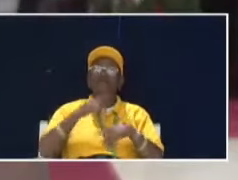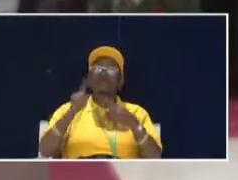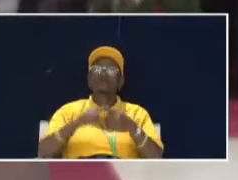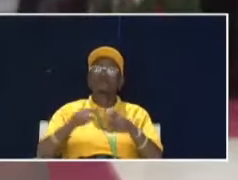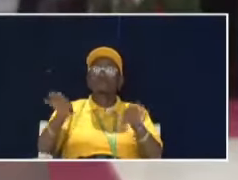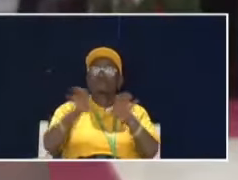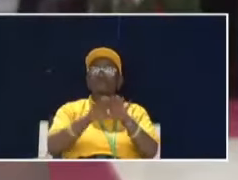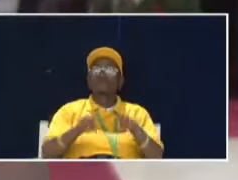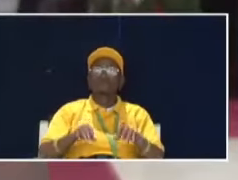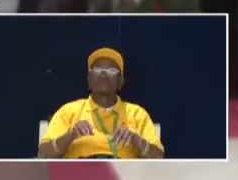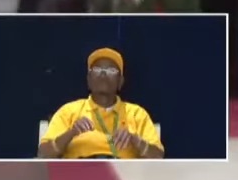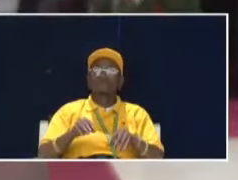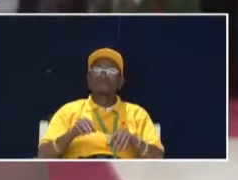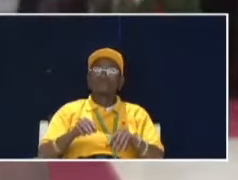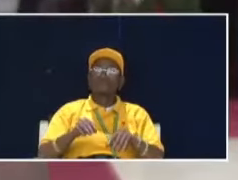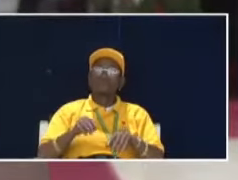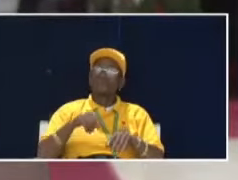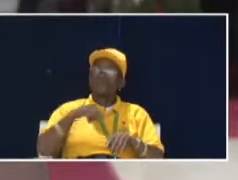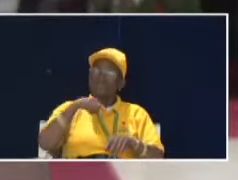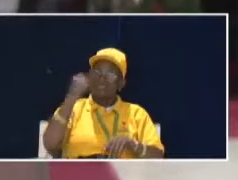He said, Father,